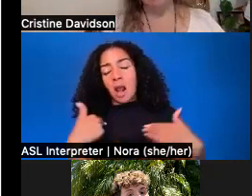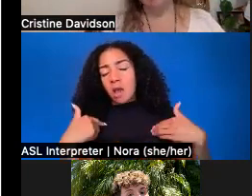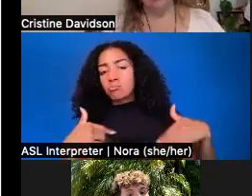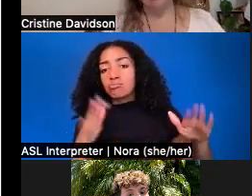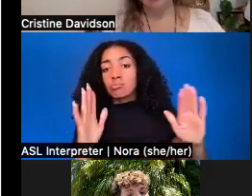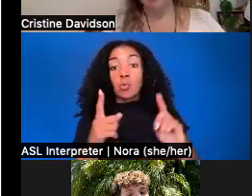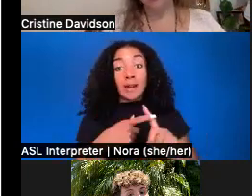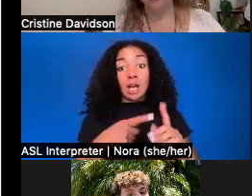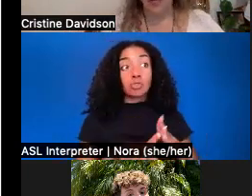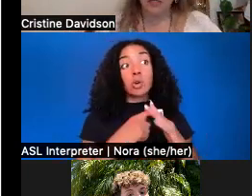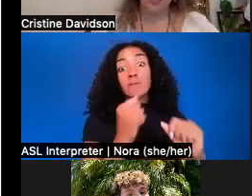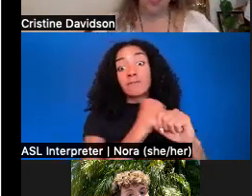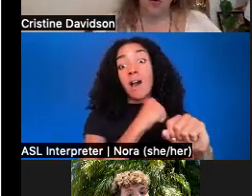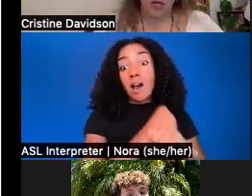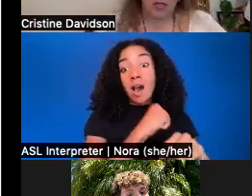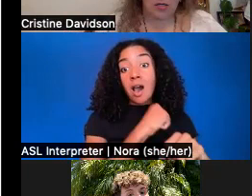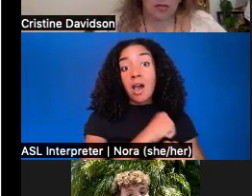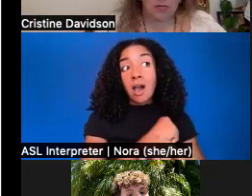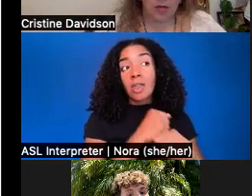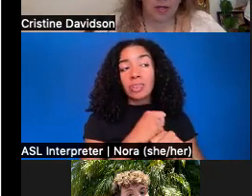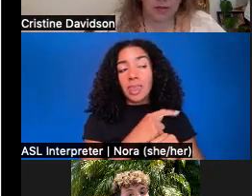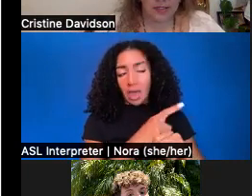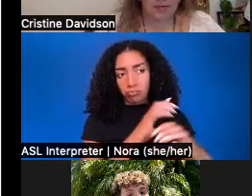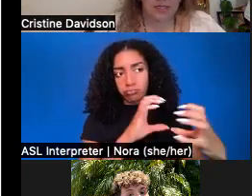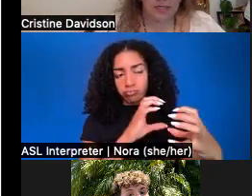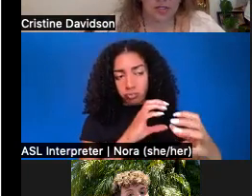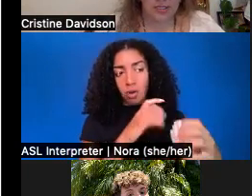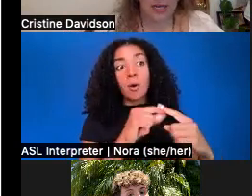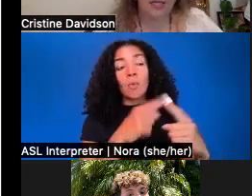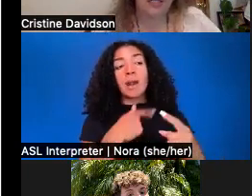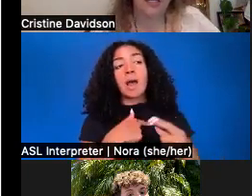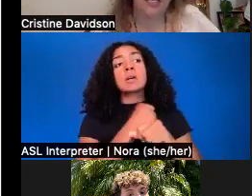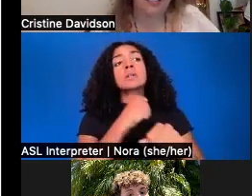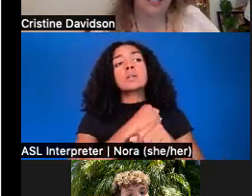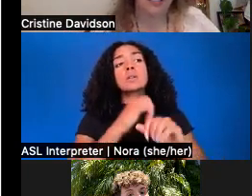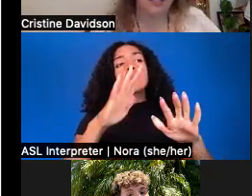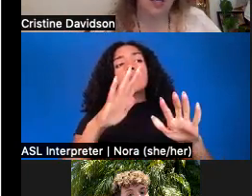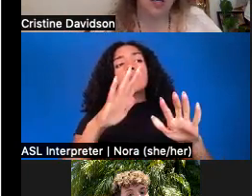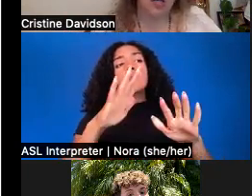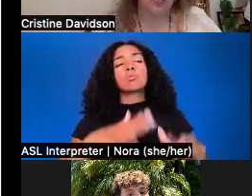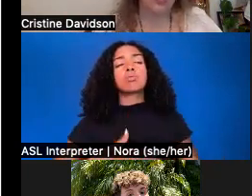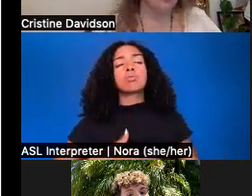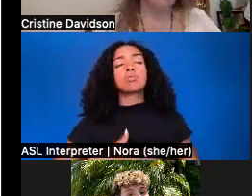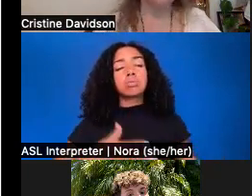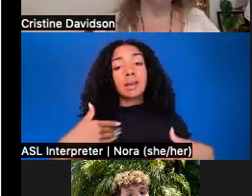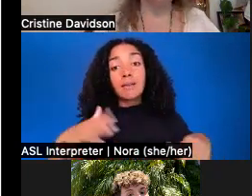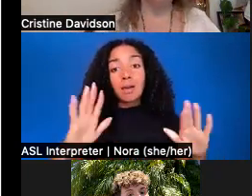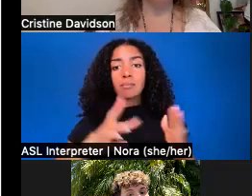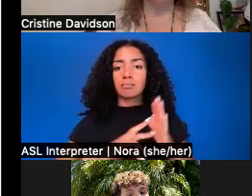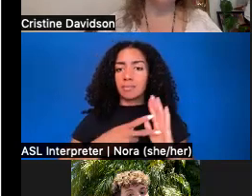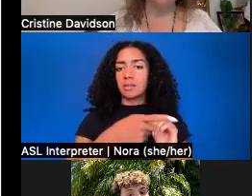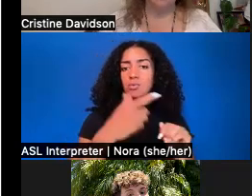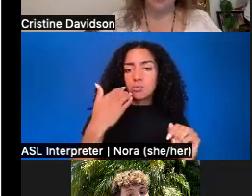all right, I give up, right? So I think it's a misunderstanding to think that, you know,